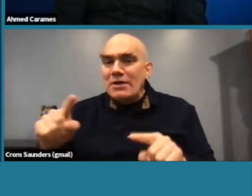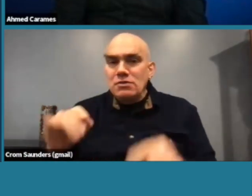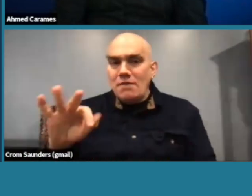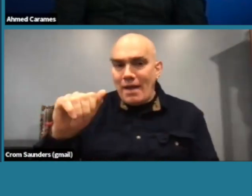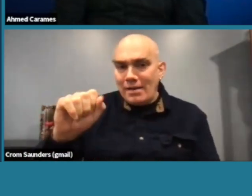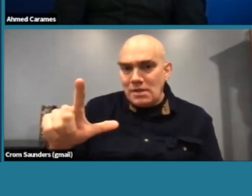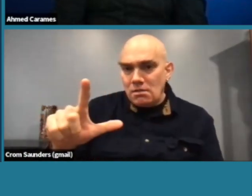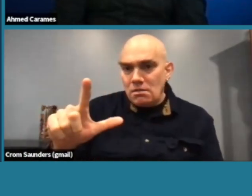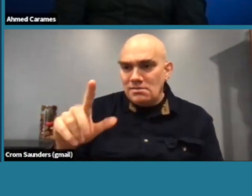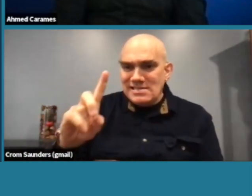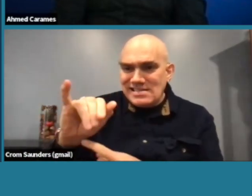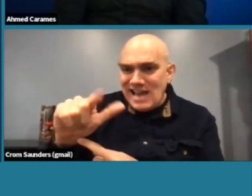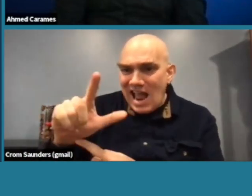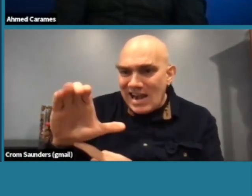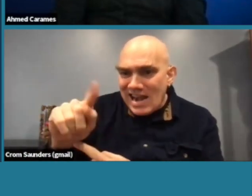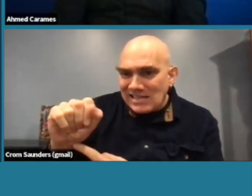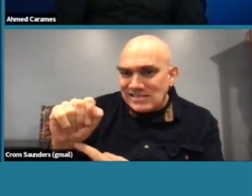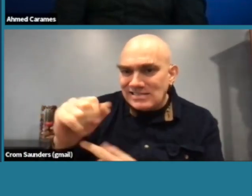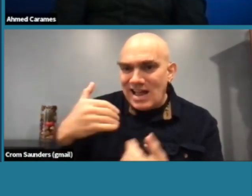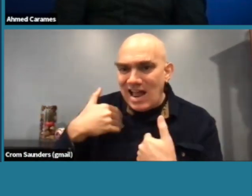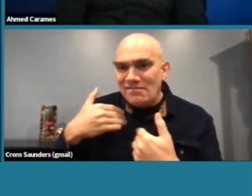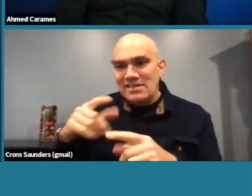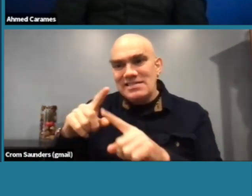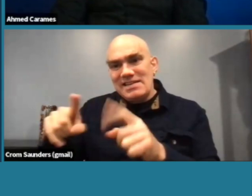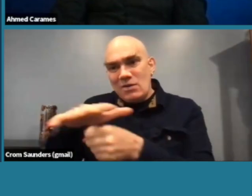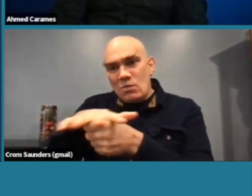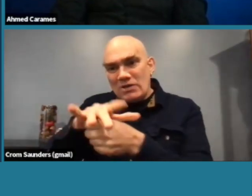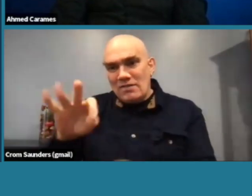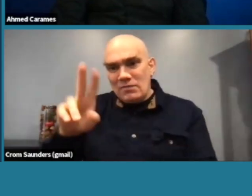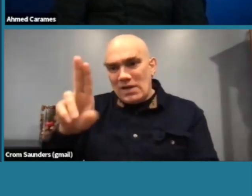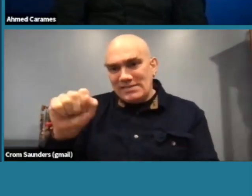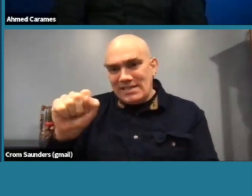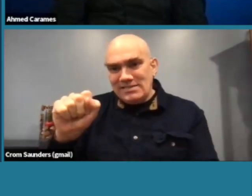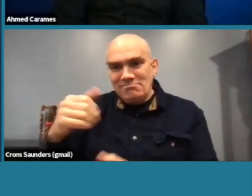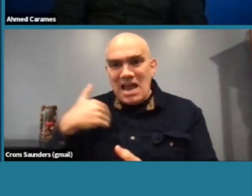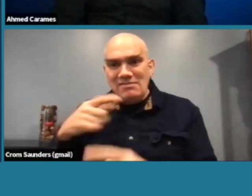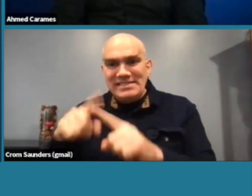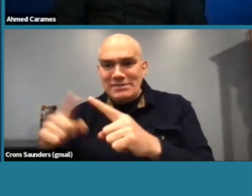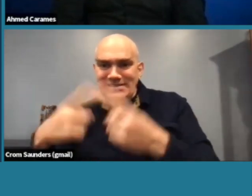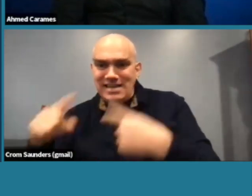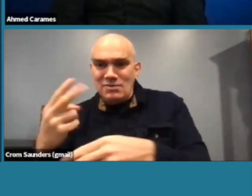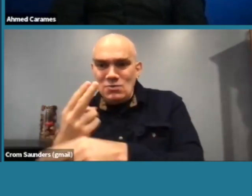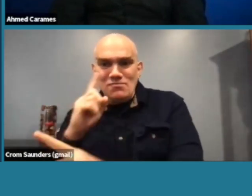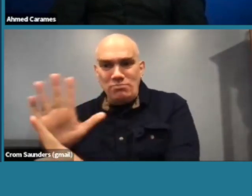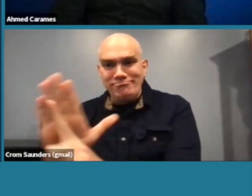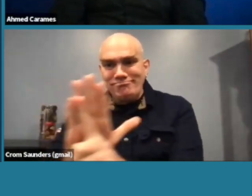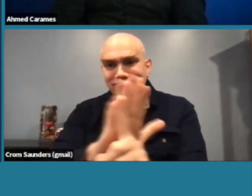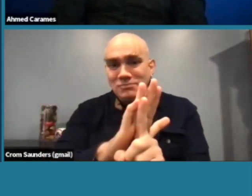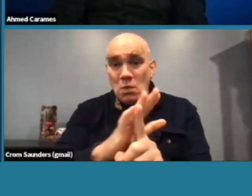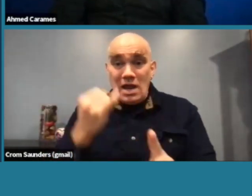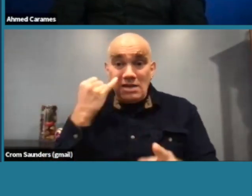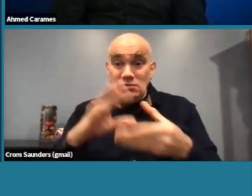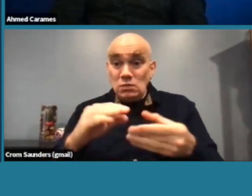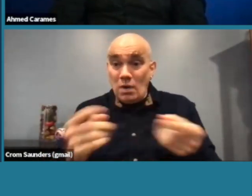So sometimes that is appropriate. There are also variants and dialects of ASL all across the